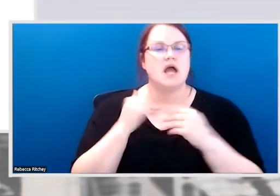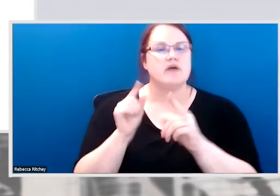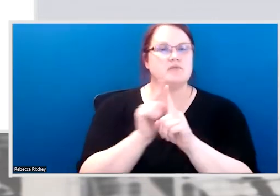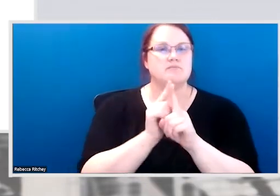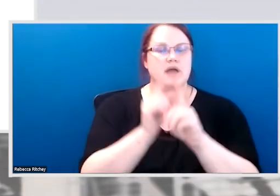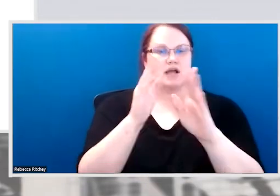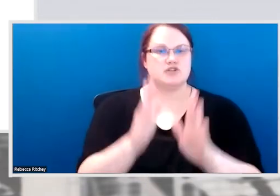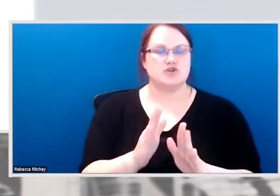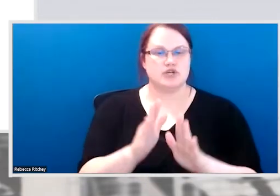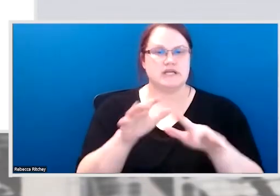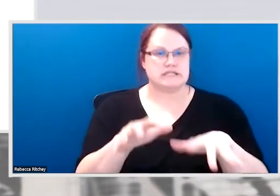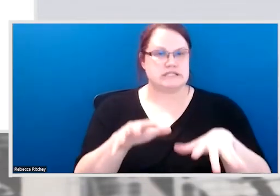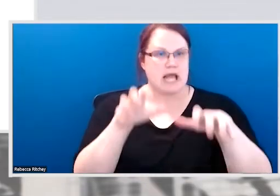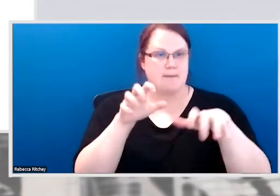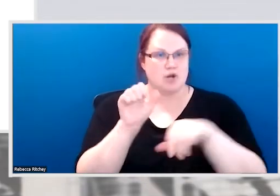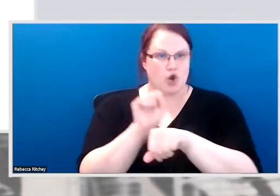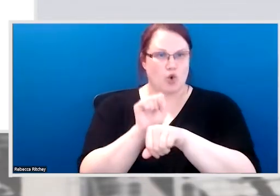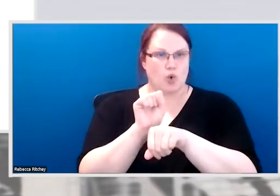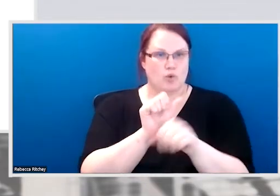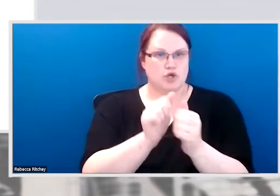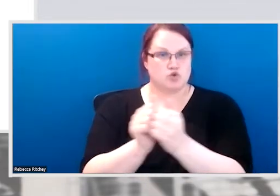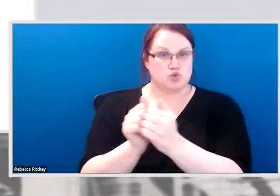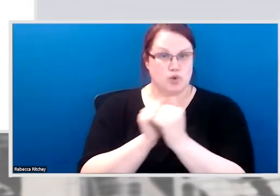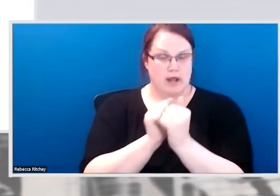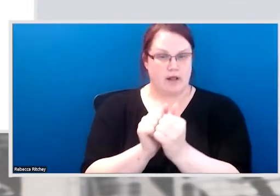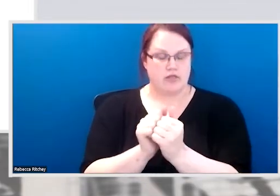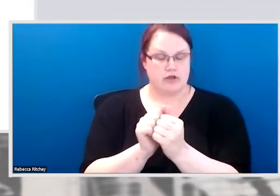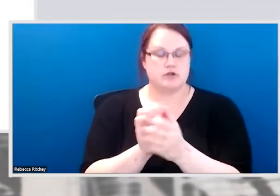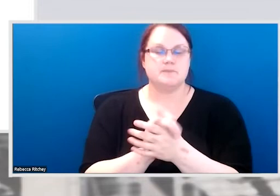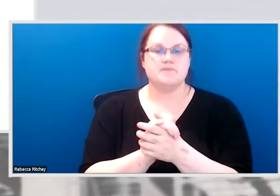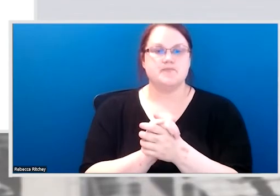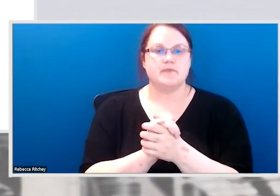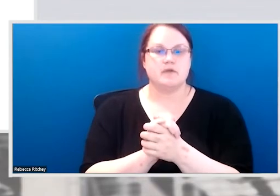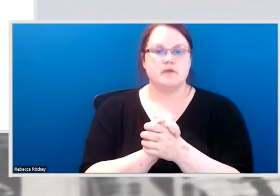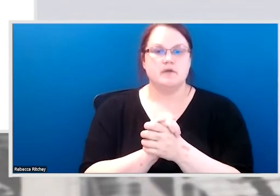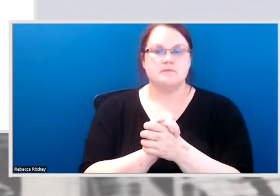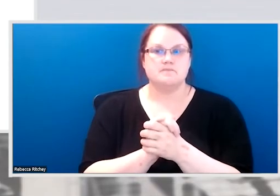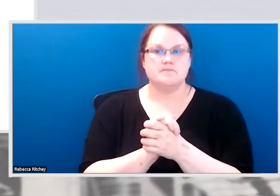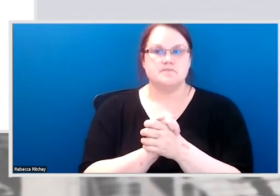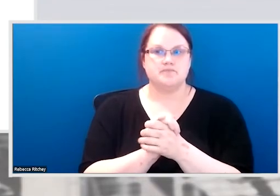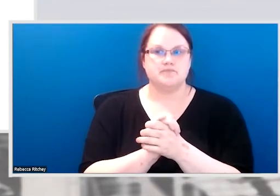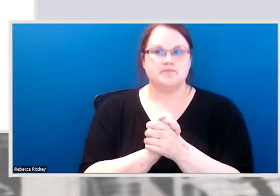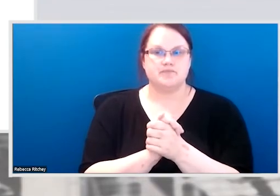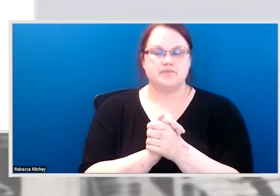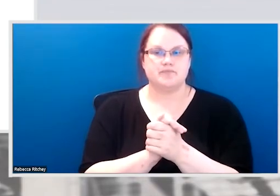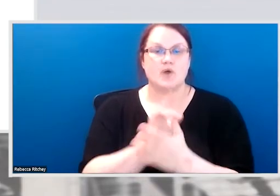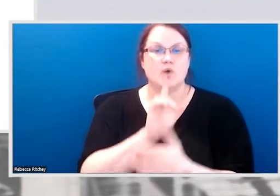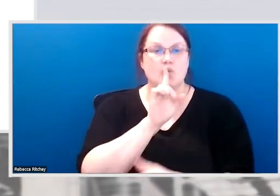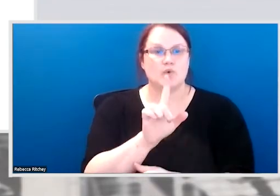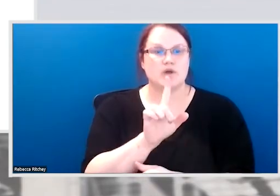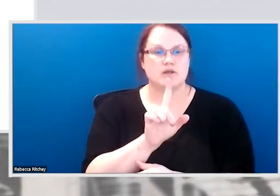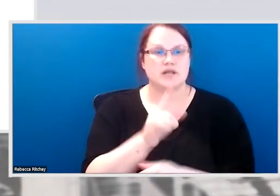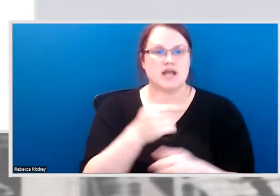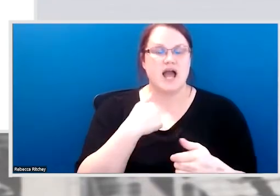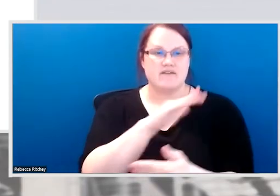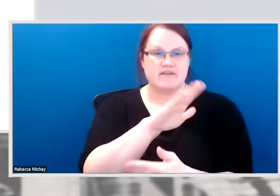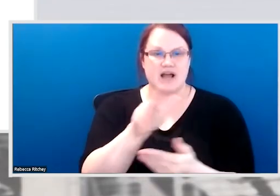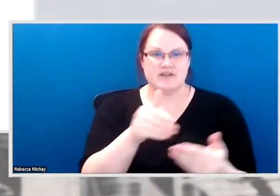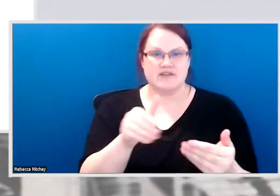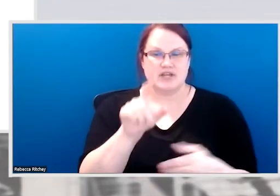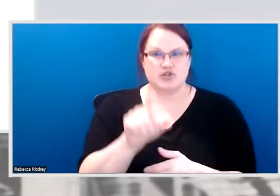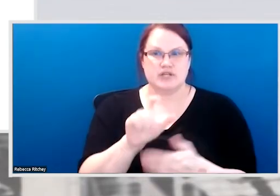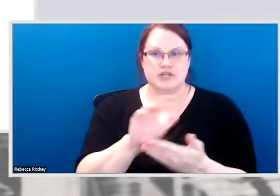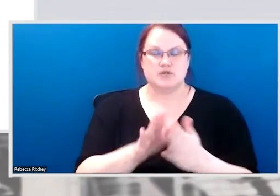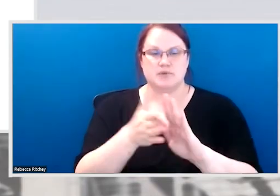get seminars, they work together, and they really get everything you need to